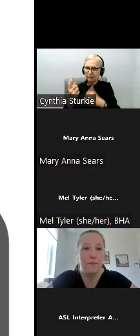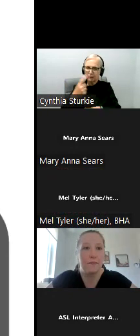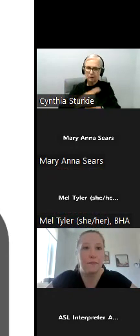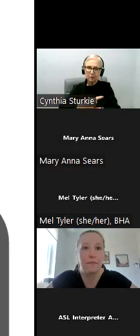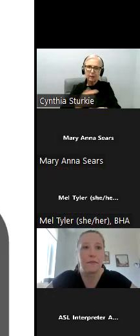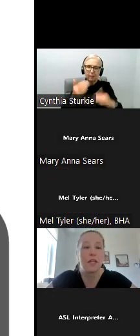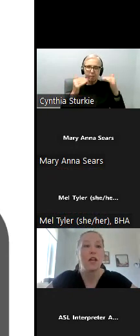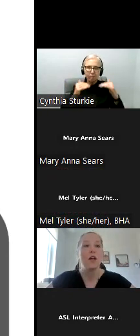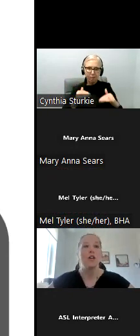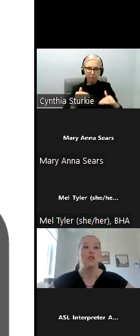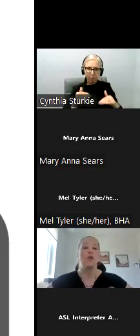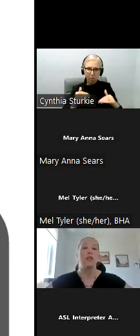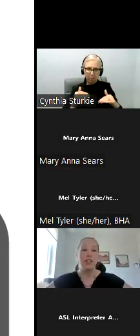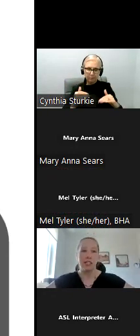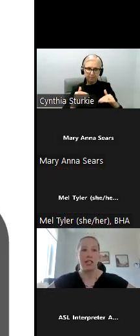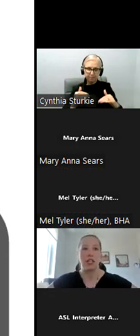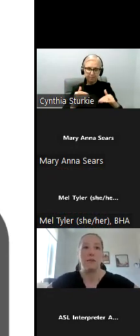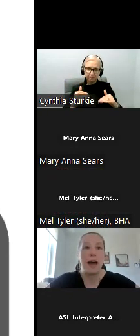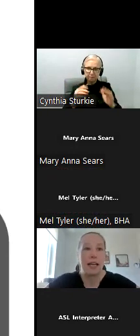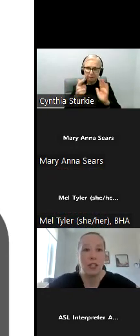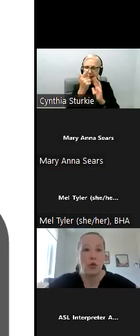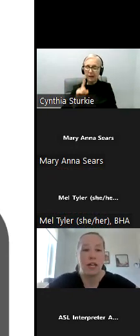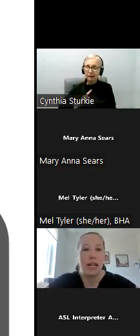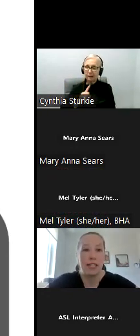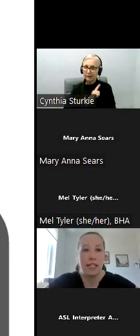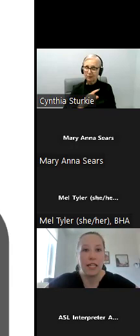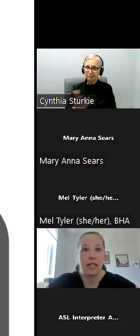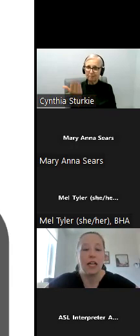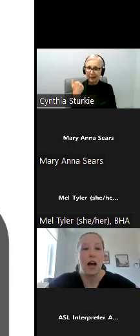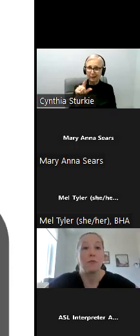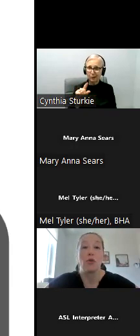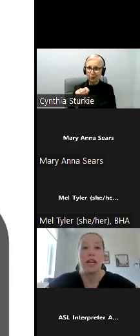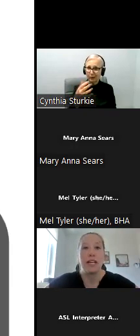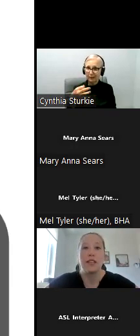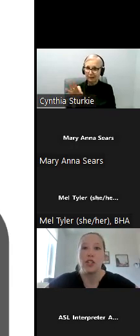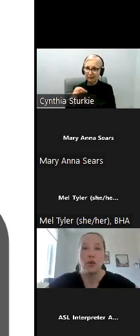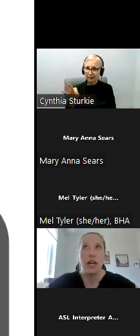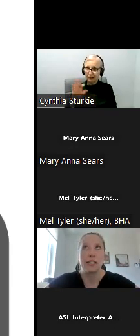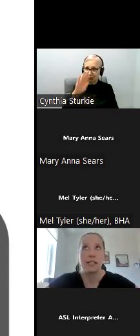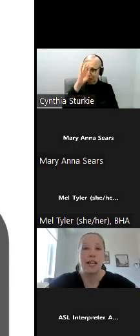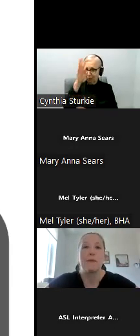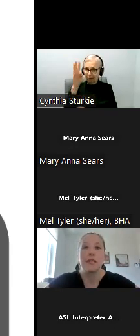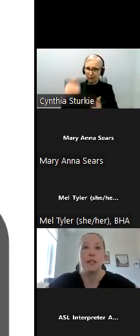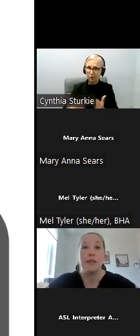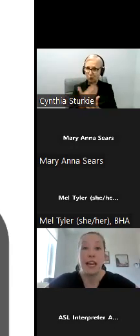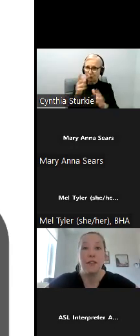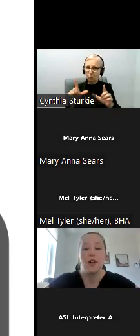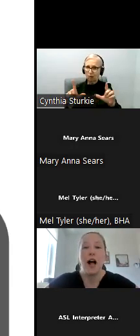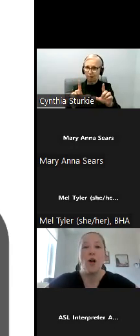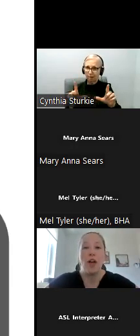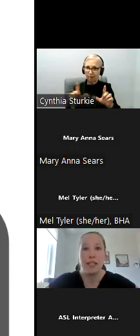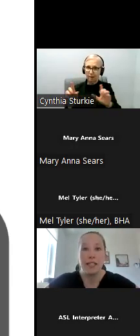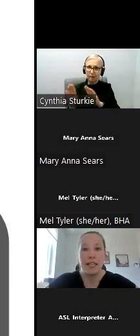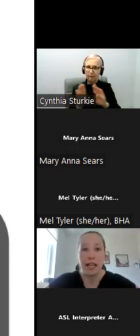slide. So legislation back in 2019 created this new license type, the